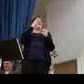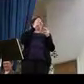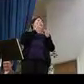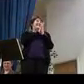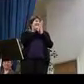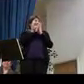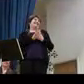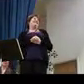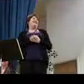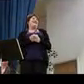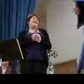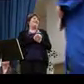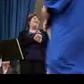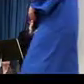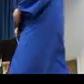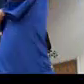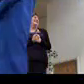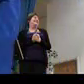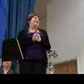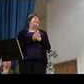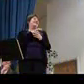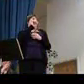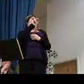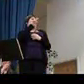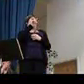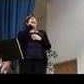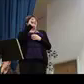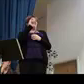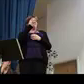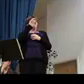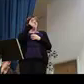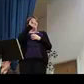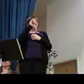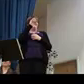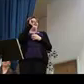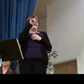Susanna Mary Faber, Associate of Applied Science, Medical